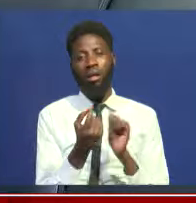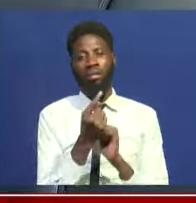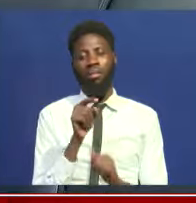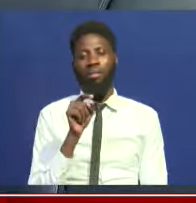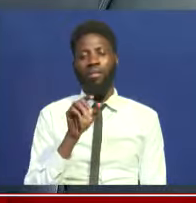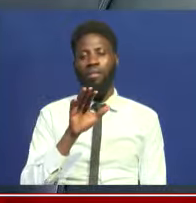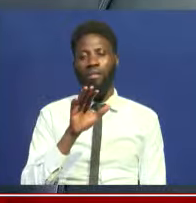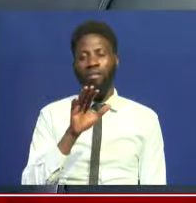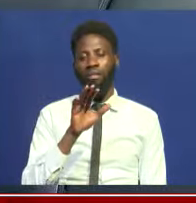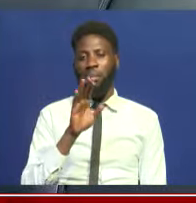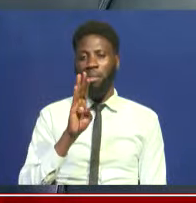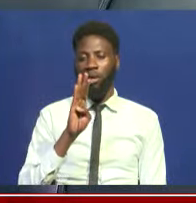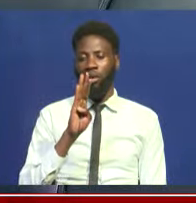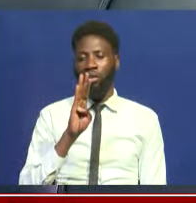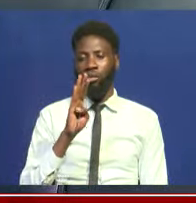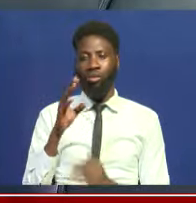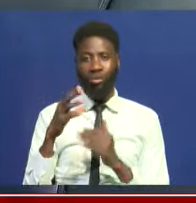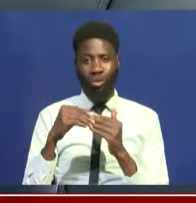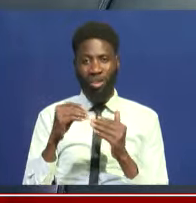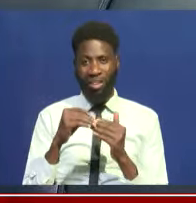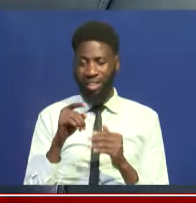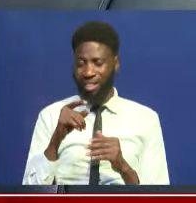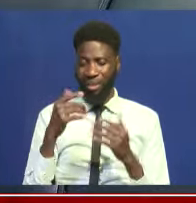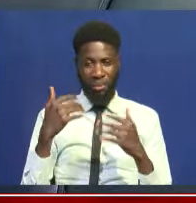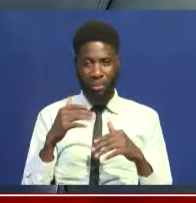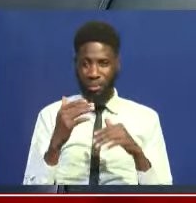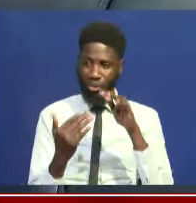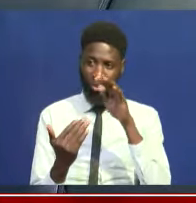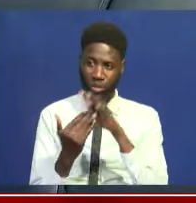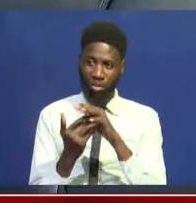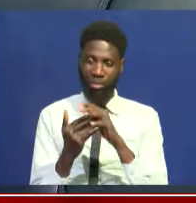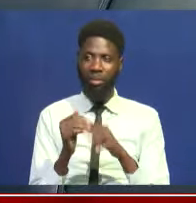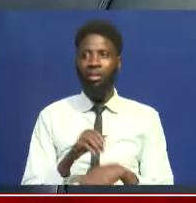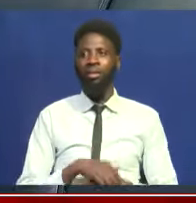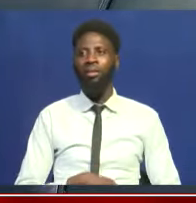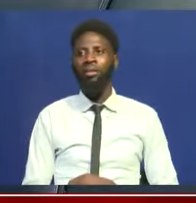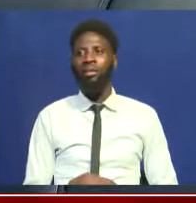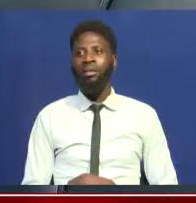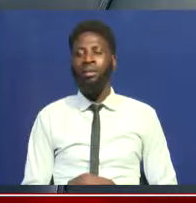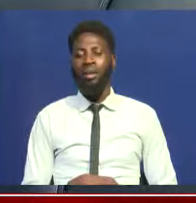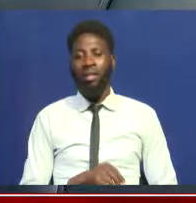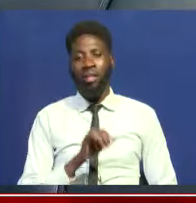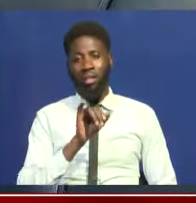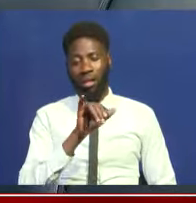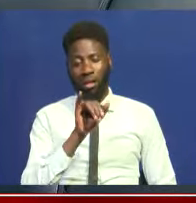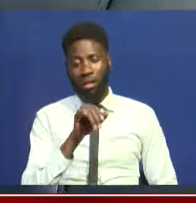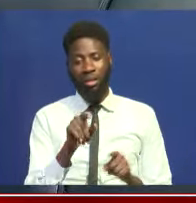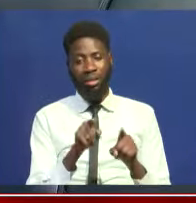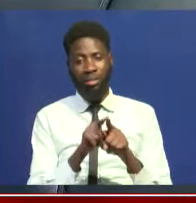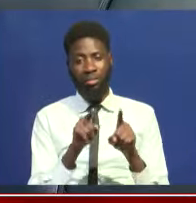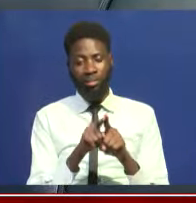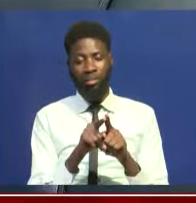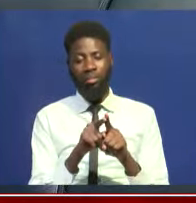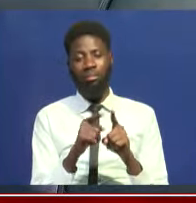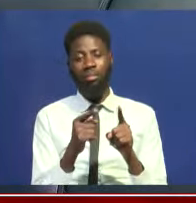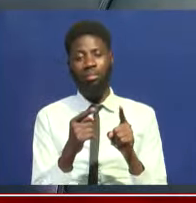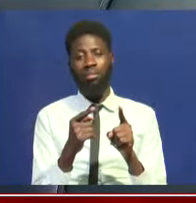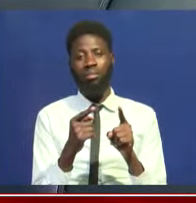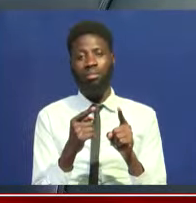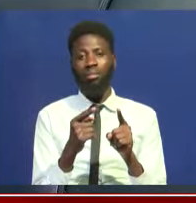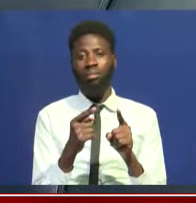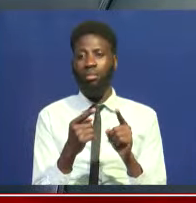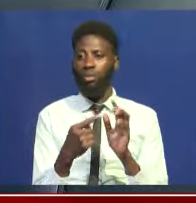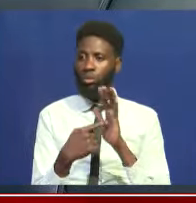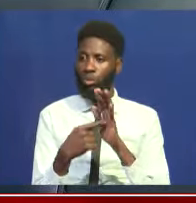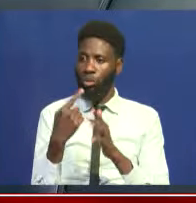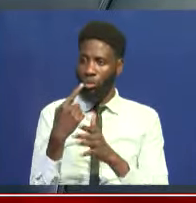$11.5 billion. That's a record year for us, and I think that does relate quite directly to the